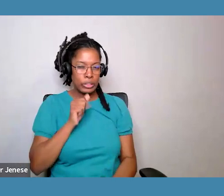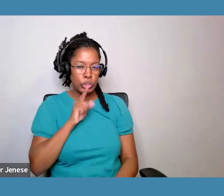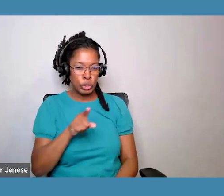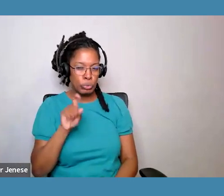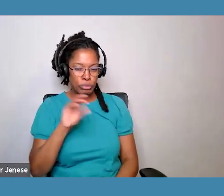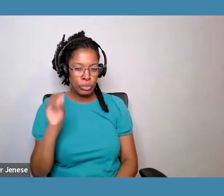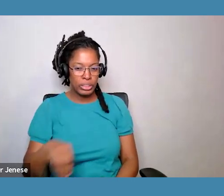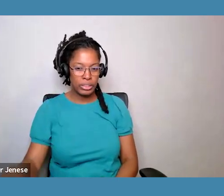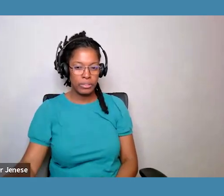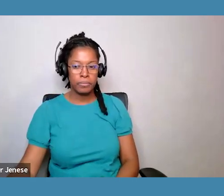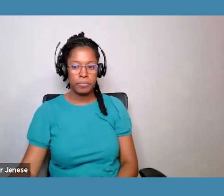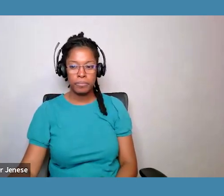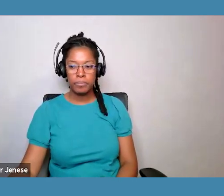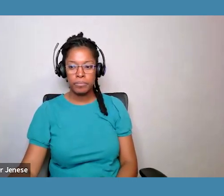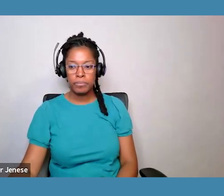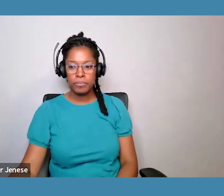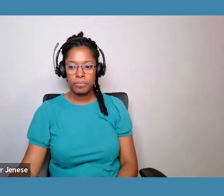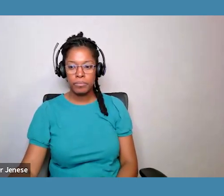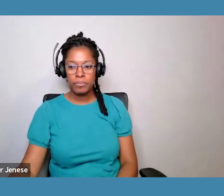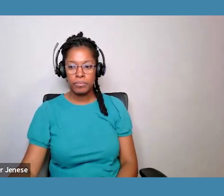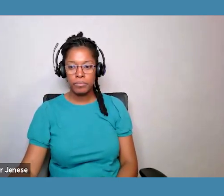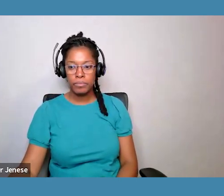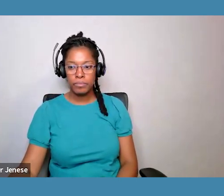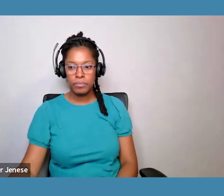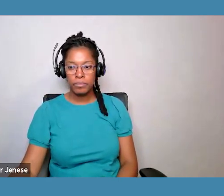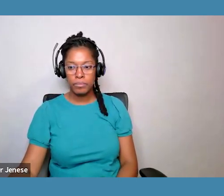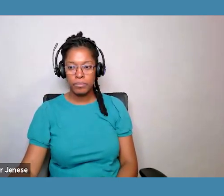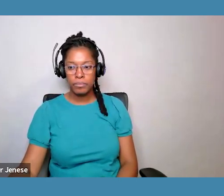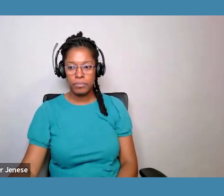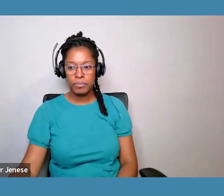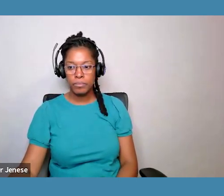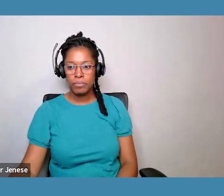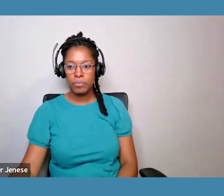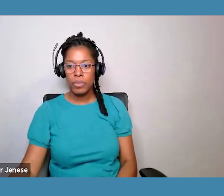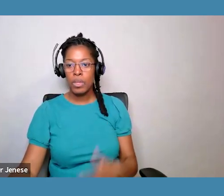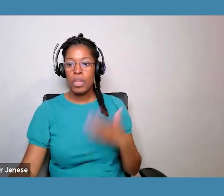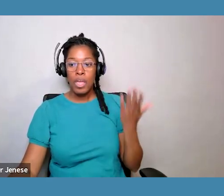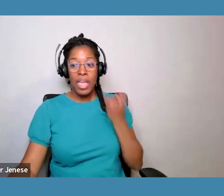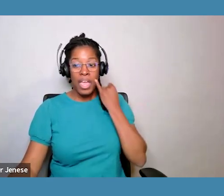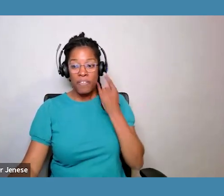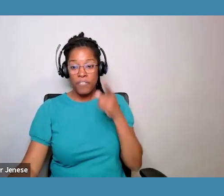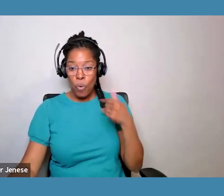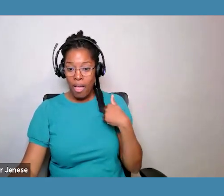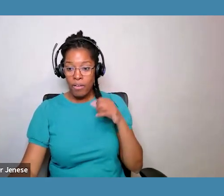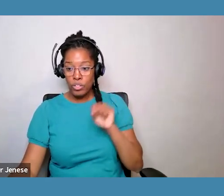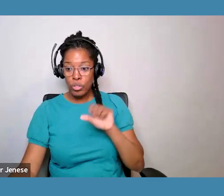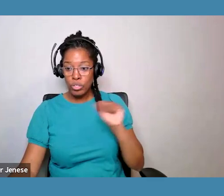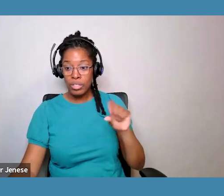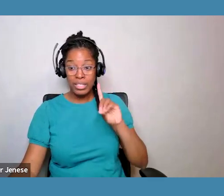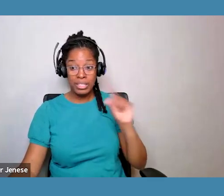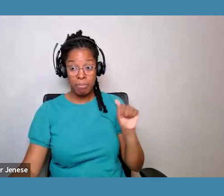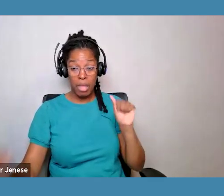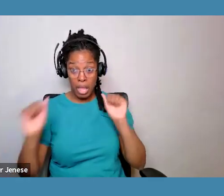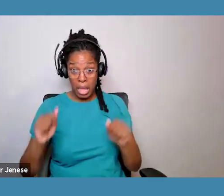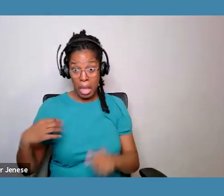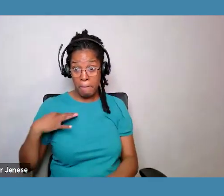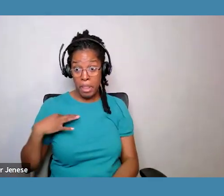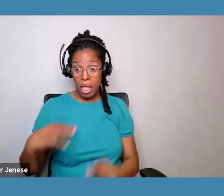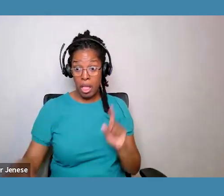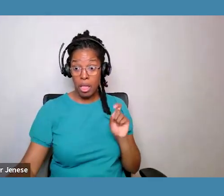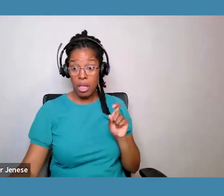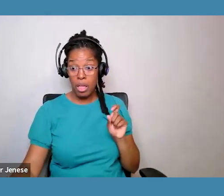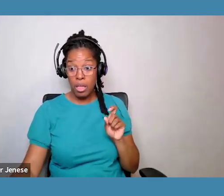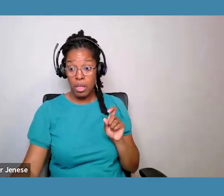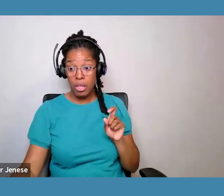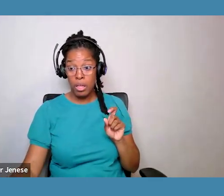sure. All right, thank you. If you're on Social Security disability, can you apply?